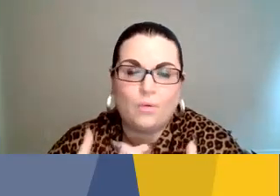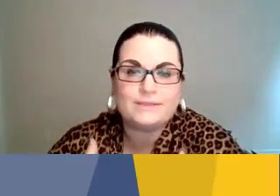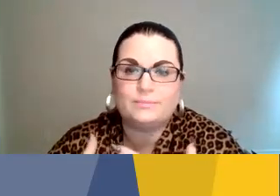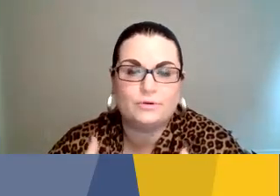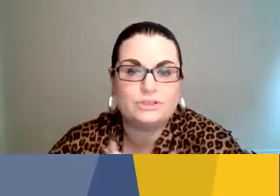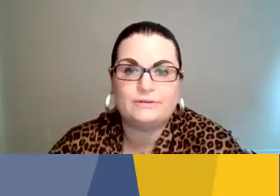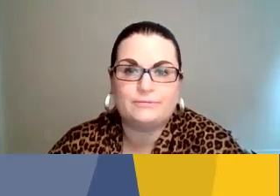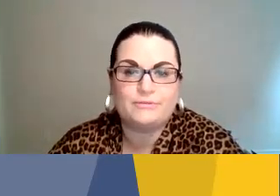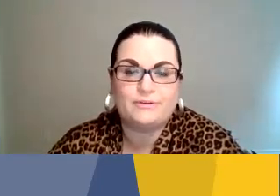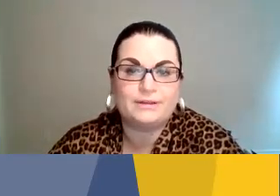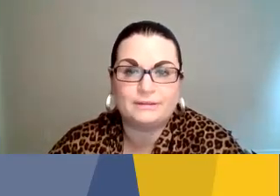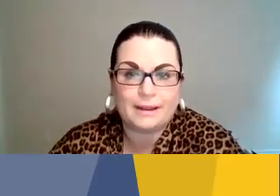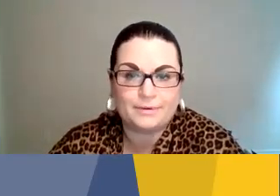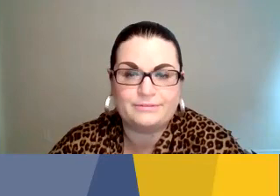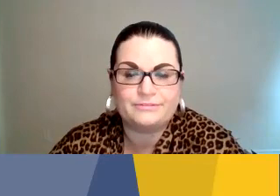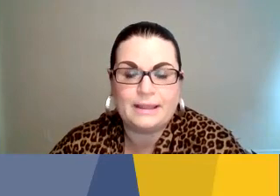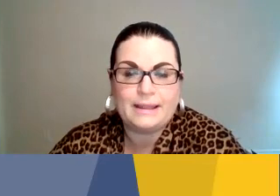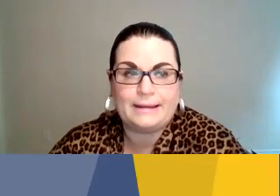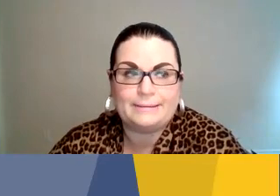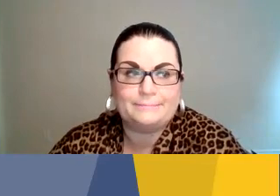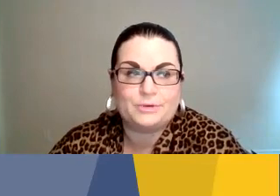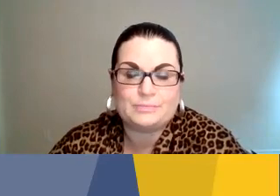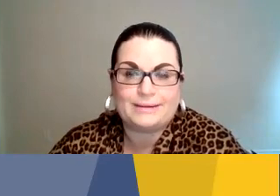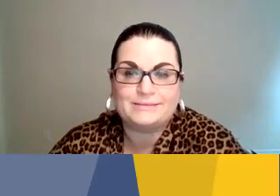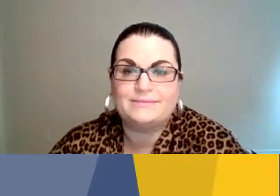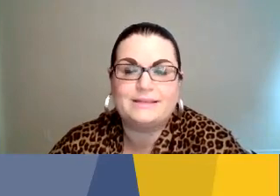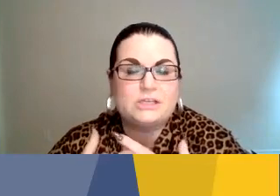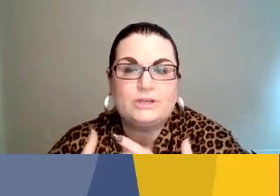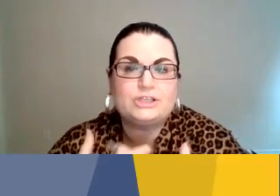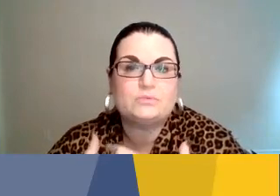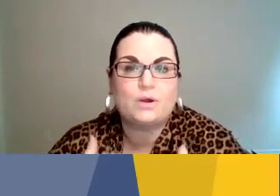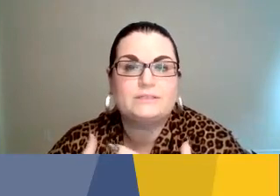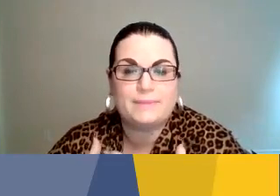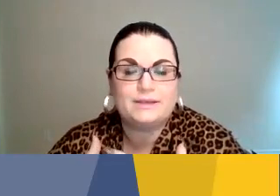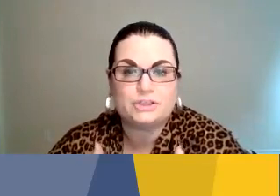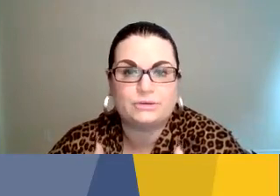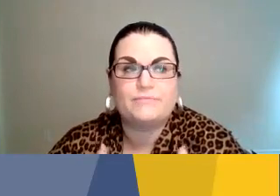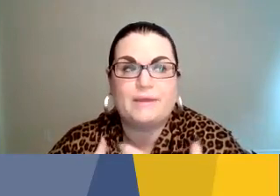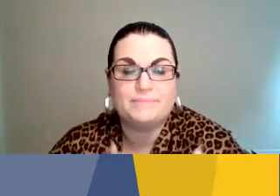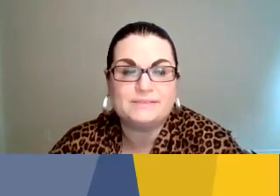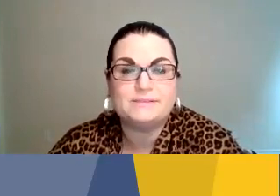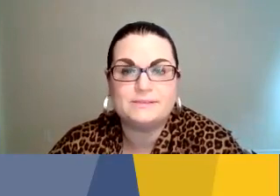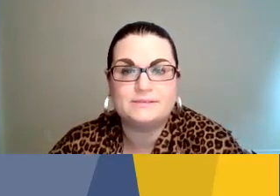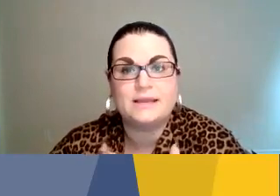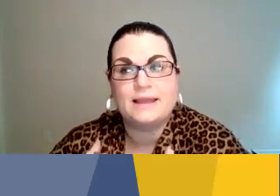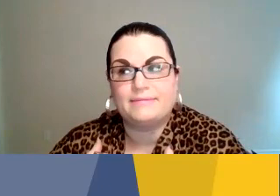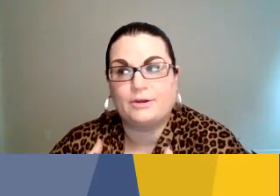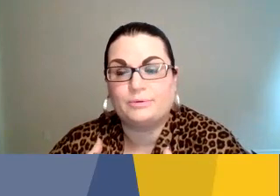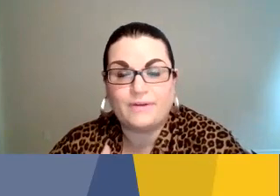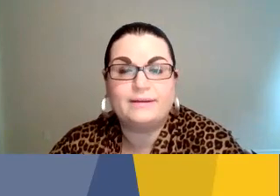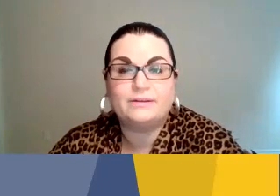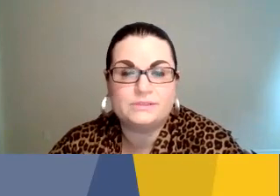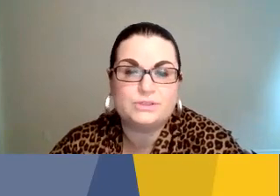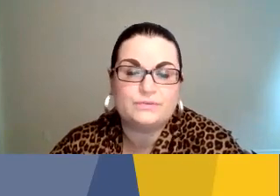We always approach it from a very collaborative perspective. We just want to make sure that businesses that